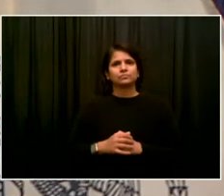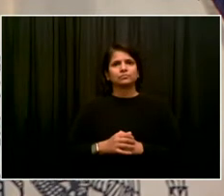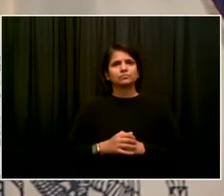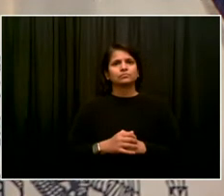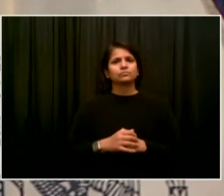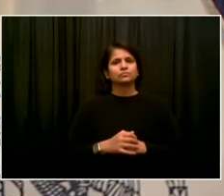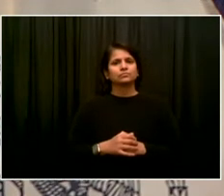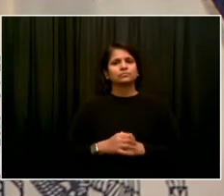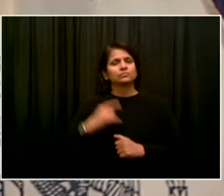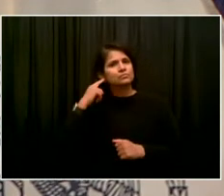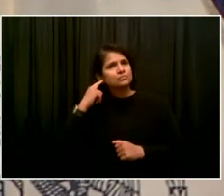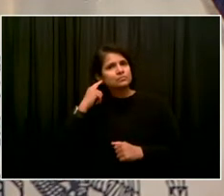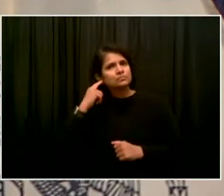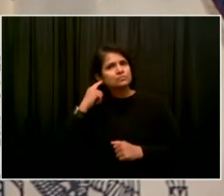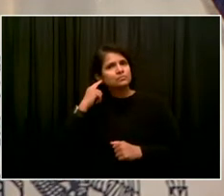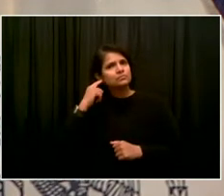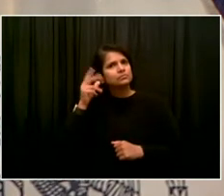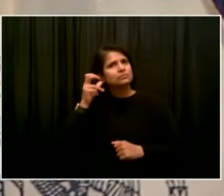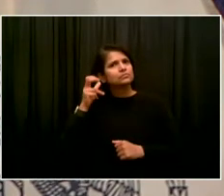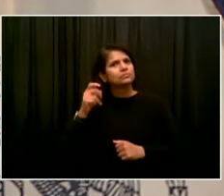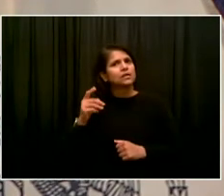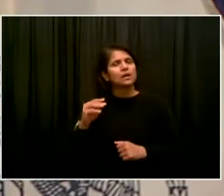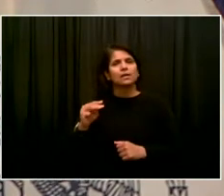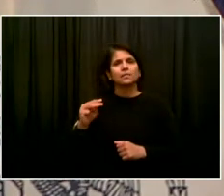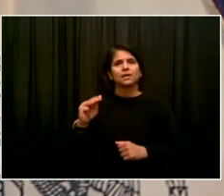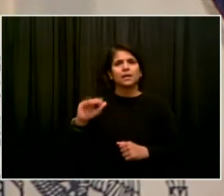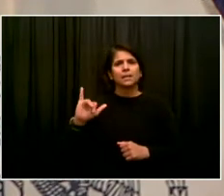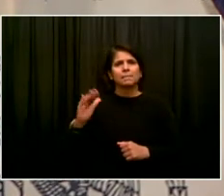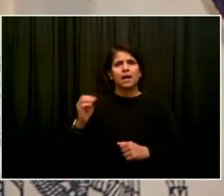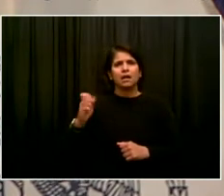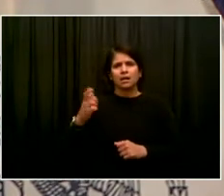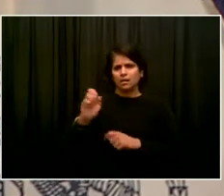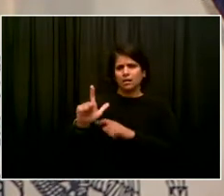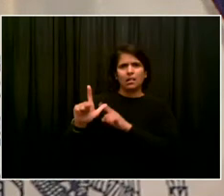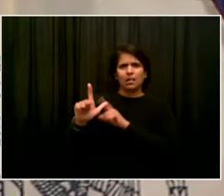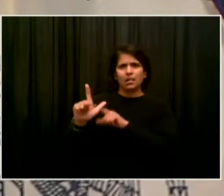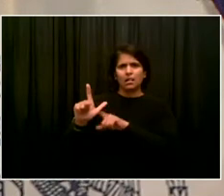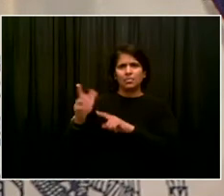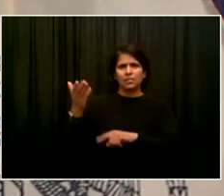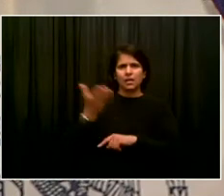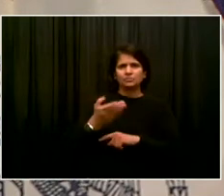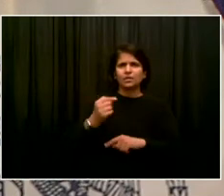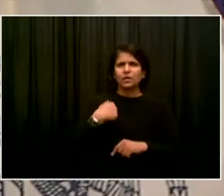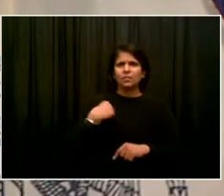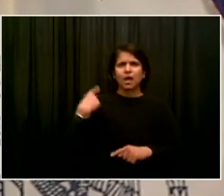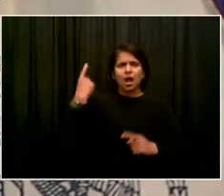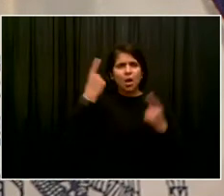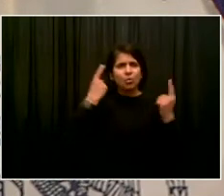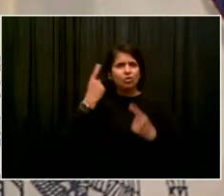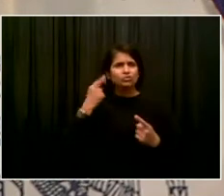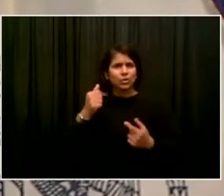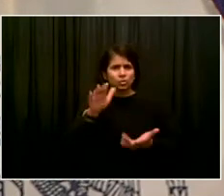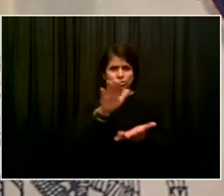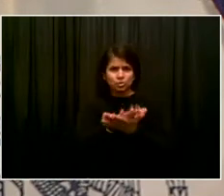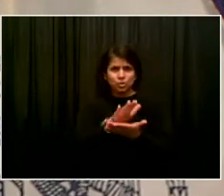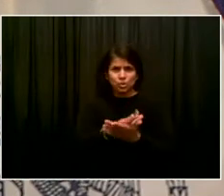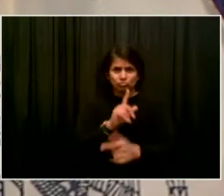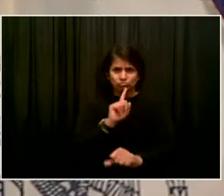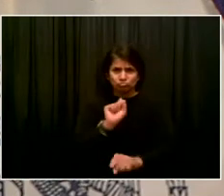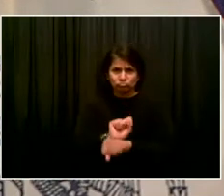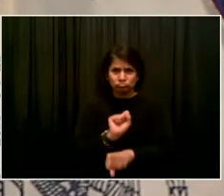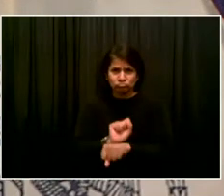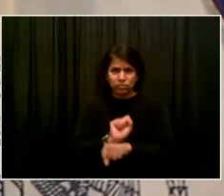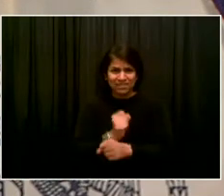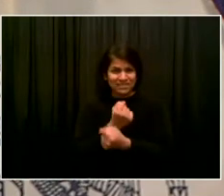Mulgrew there, and it kind of begs the question as to whether schools really are the safest place for children to be. When you look at a couple of weeks ago, when he had grave